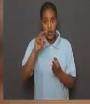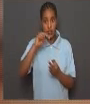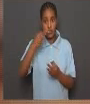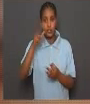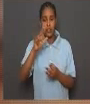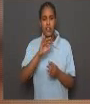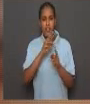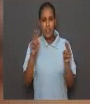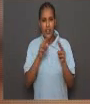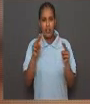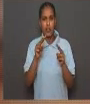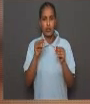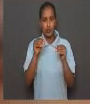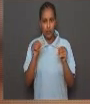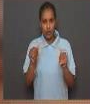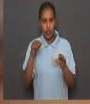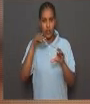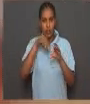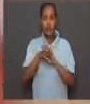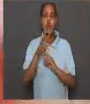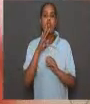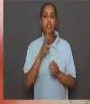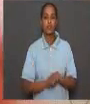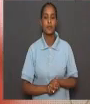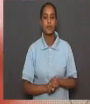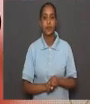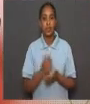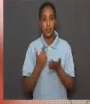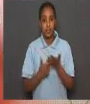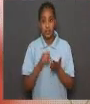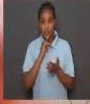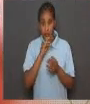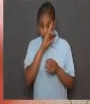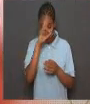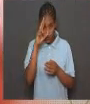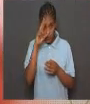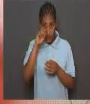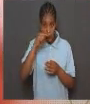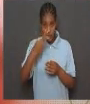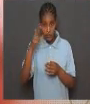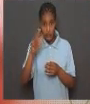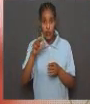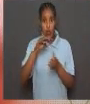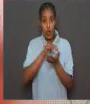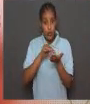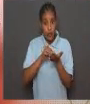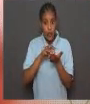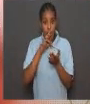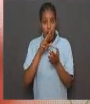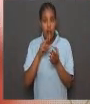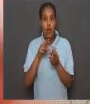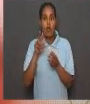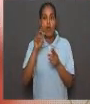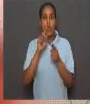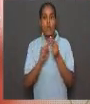is very soluble in water. This is because ammonia molecules are